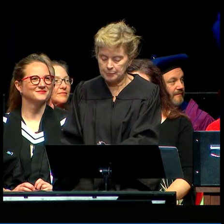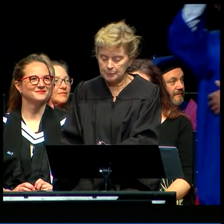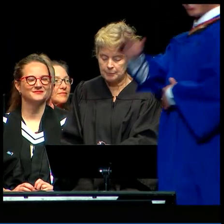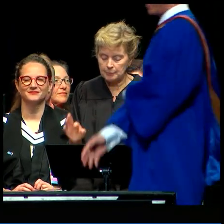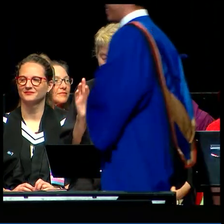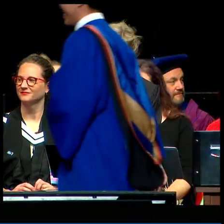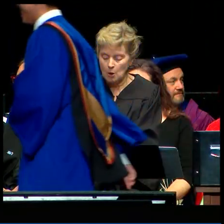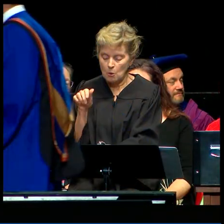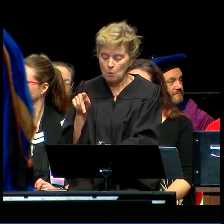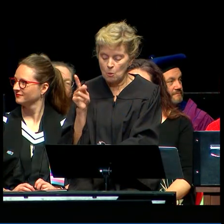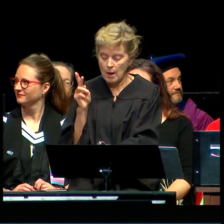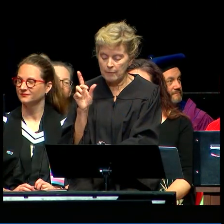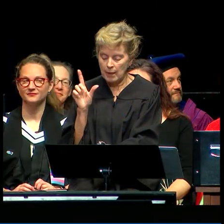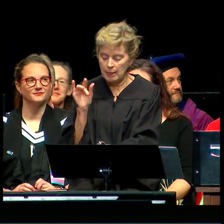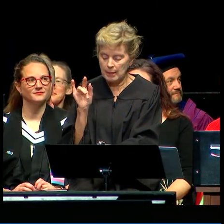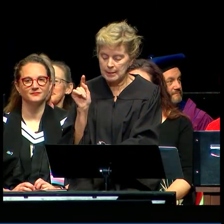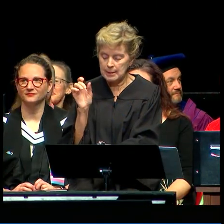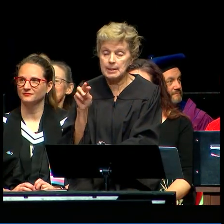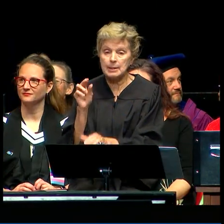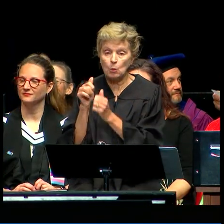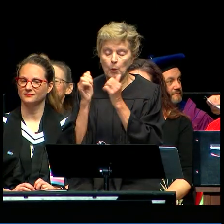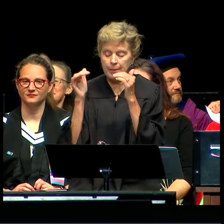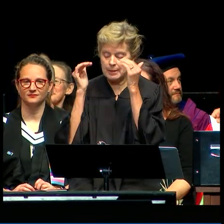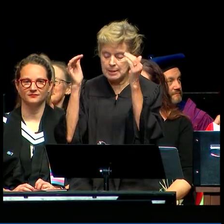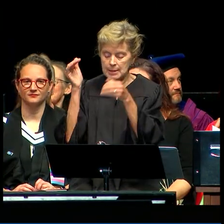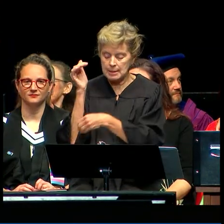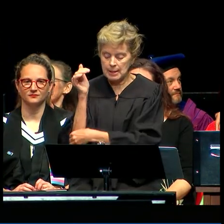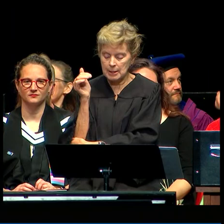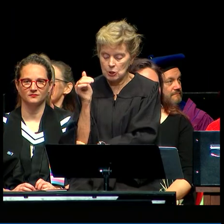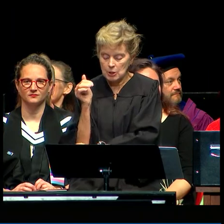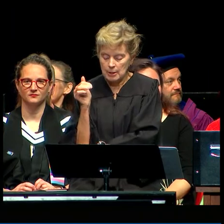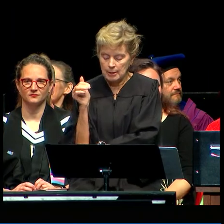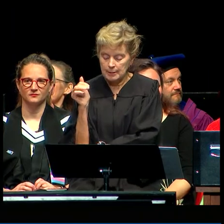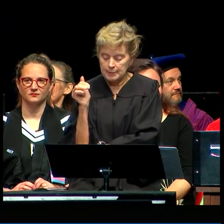Ralph Litton, with distinction.